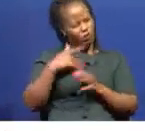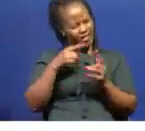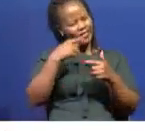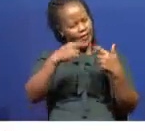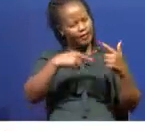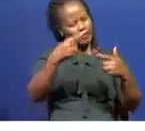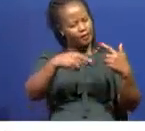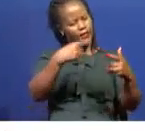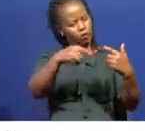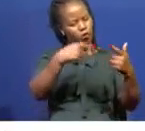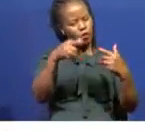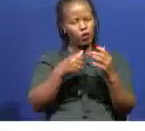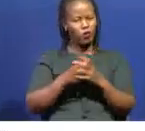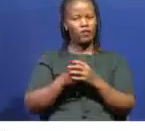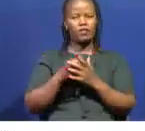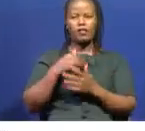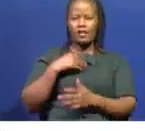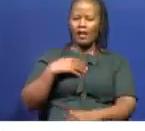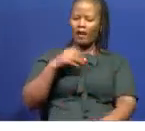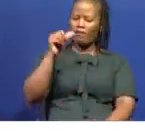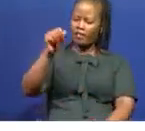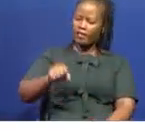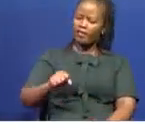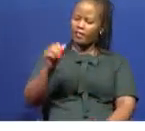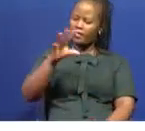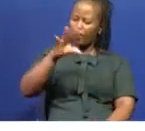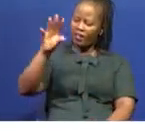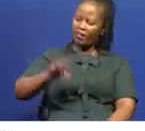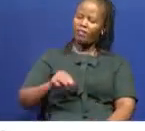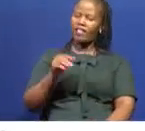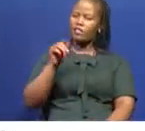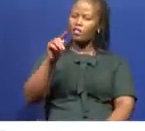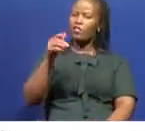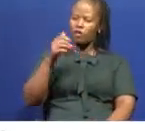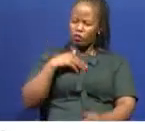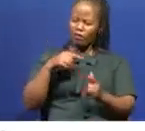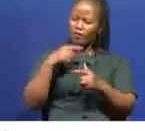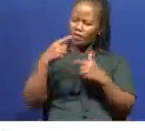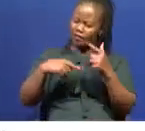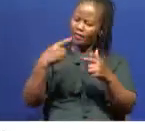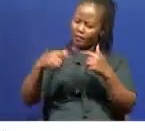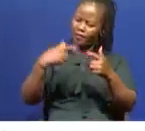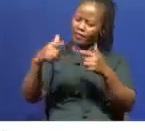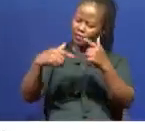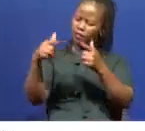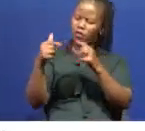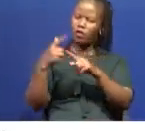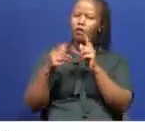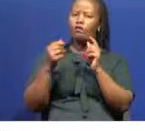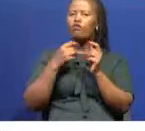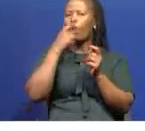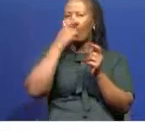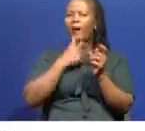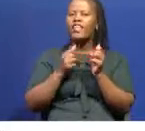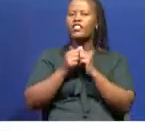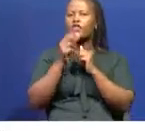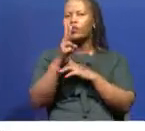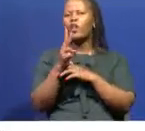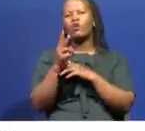know, looking at South Africa and also looking at what's coming up? You mean you've been consistent from age 12 or 13? Yes.